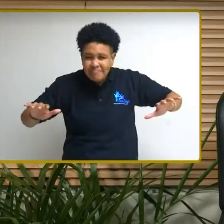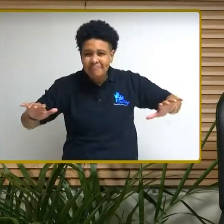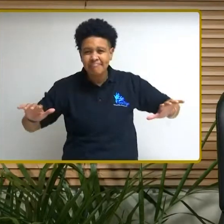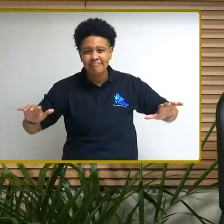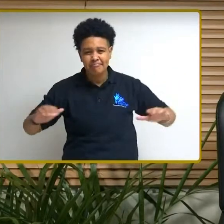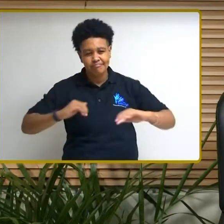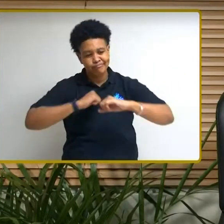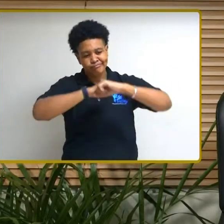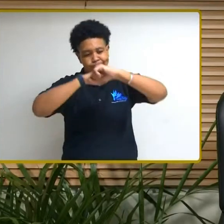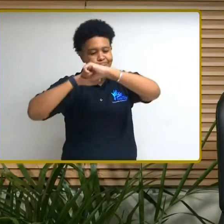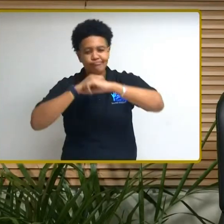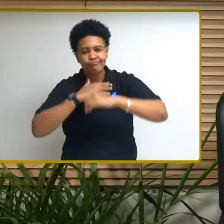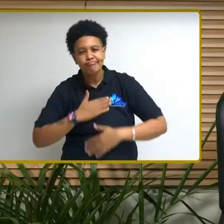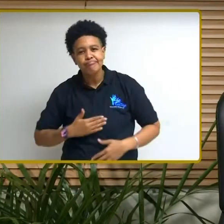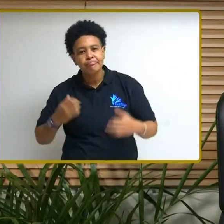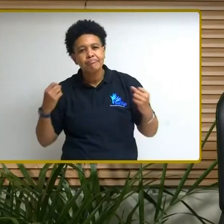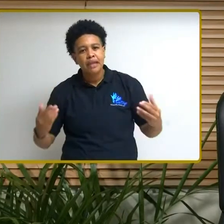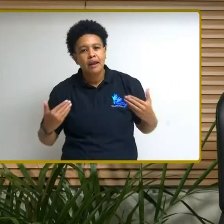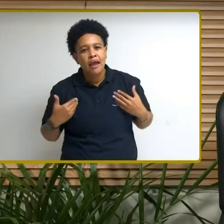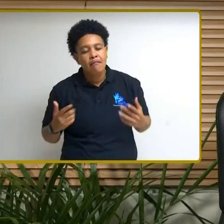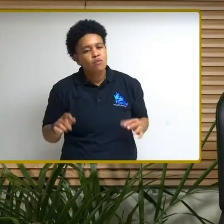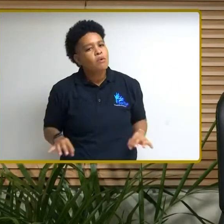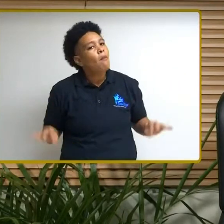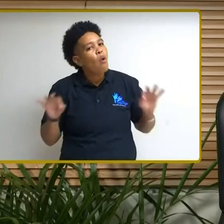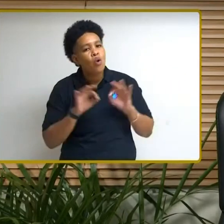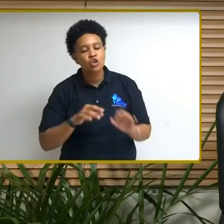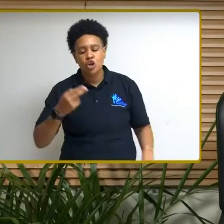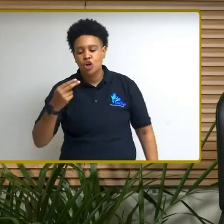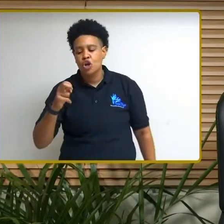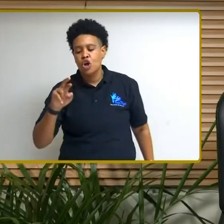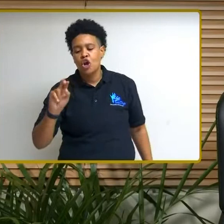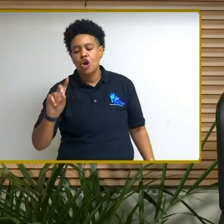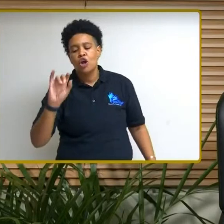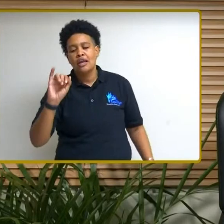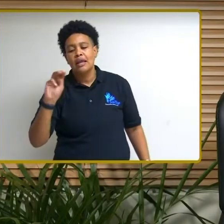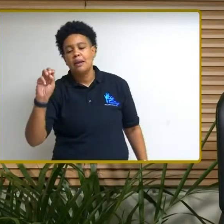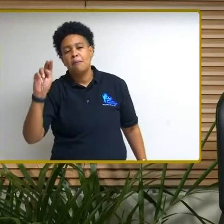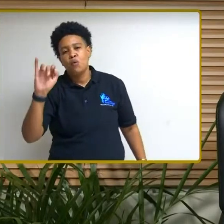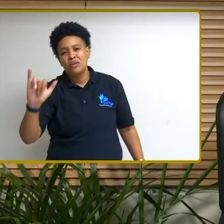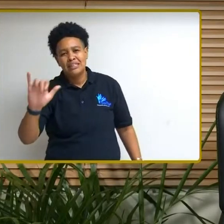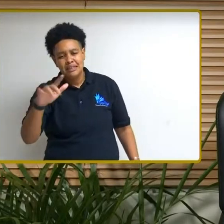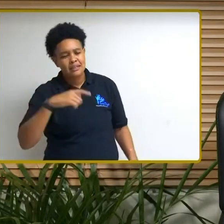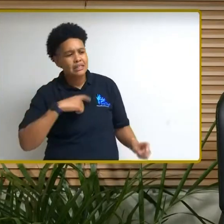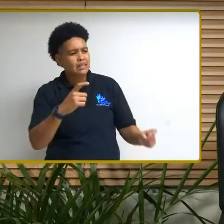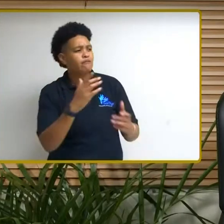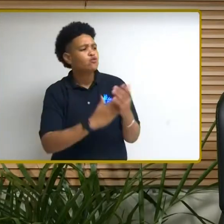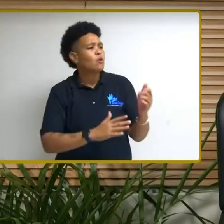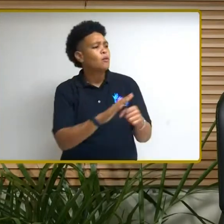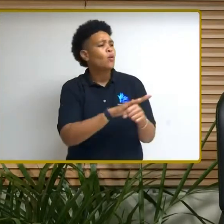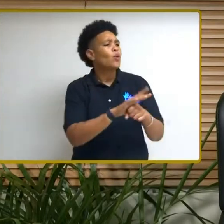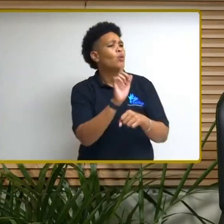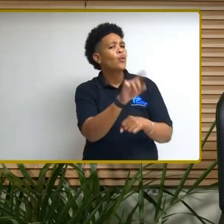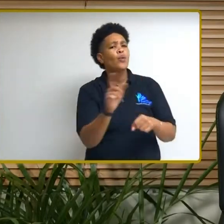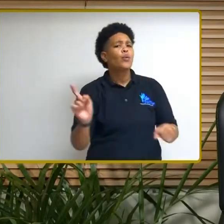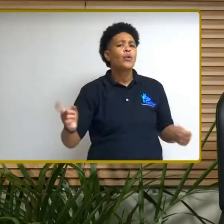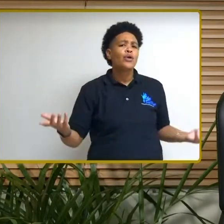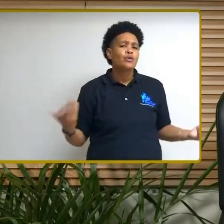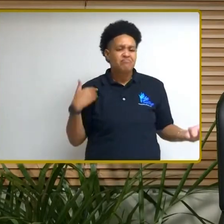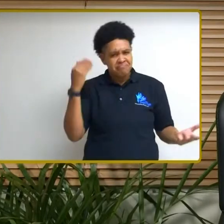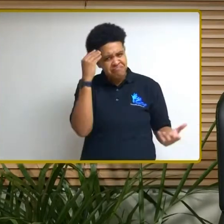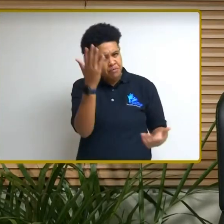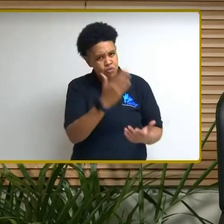so critical. I want to say that, let me give you some of the sites that